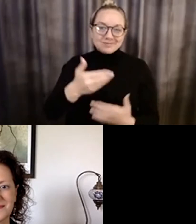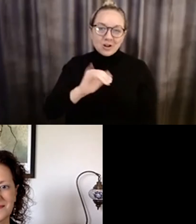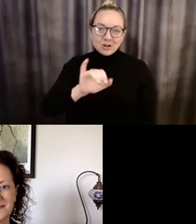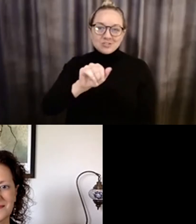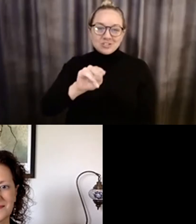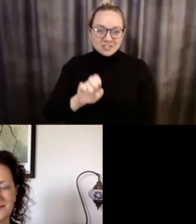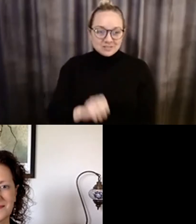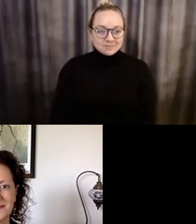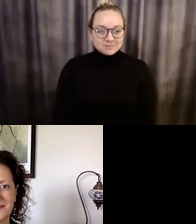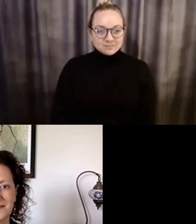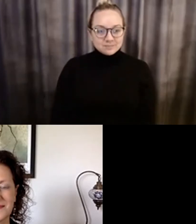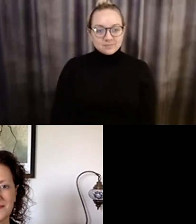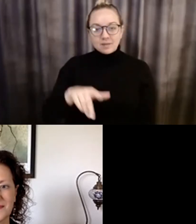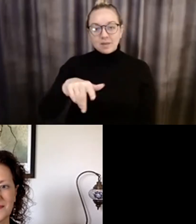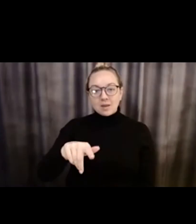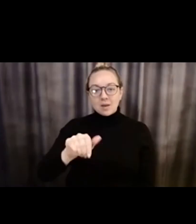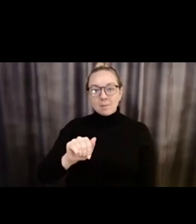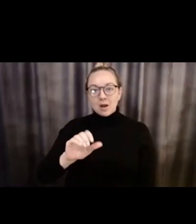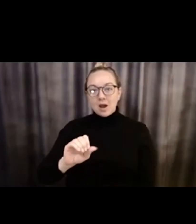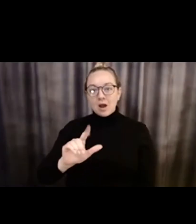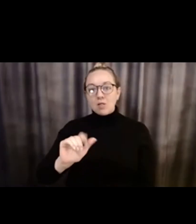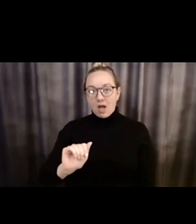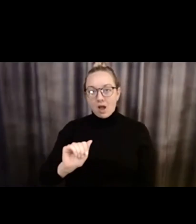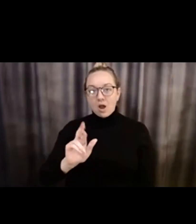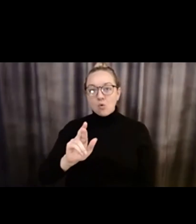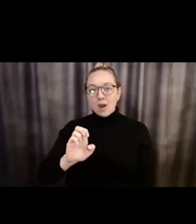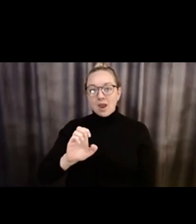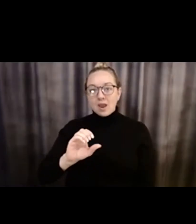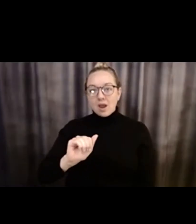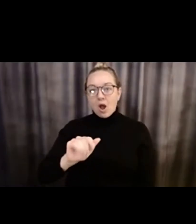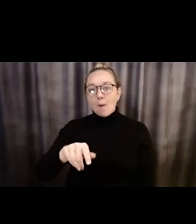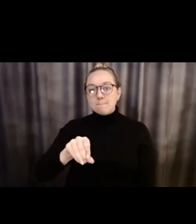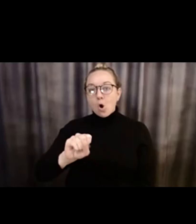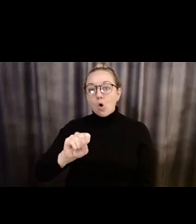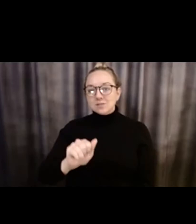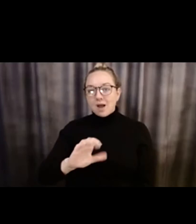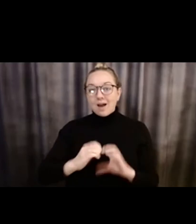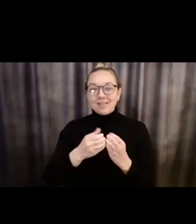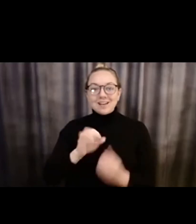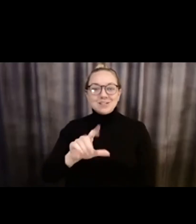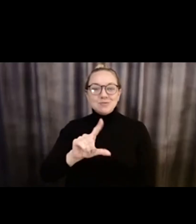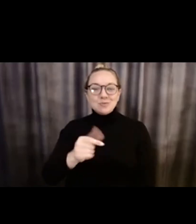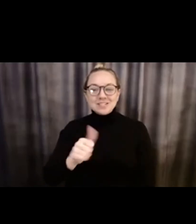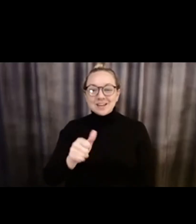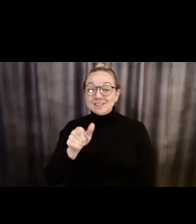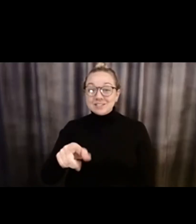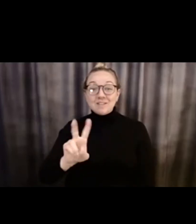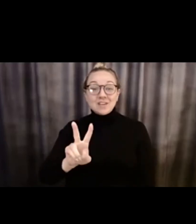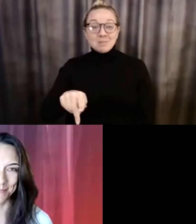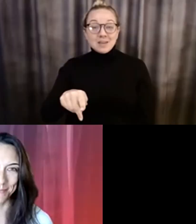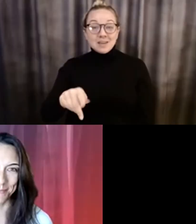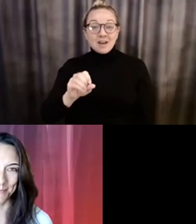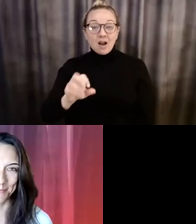Paola Realapoza, class of 2010, is the Vice President of Marketing